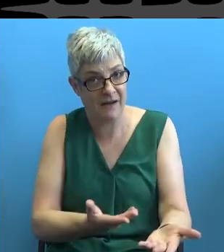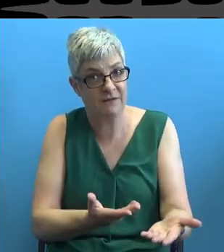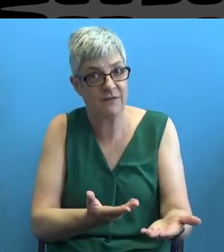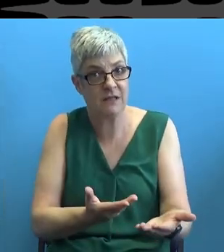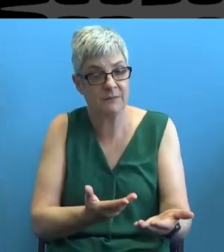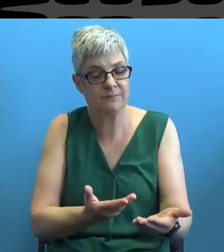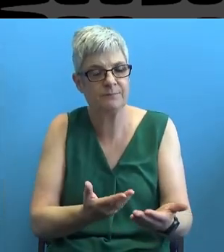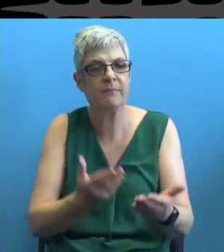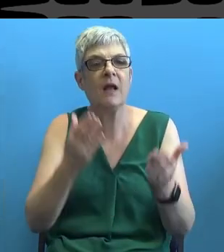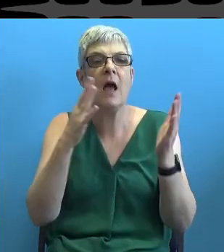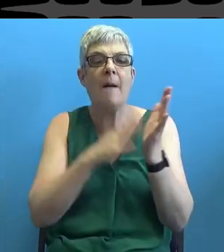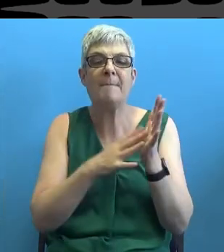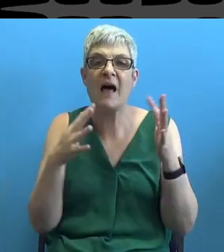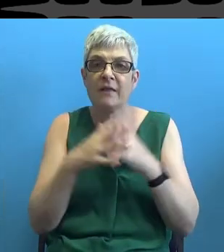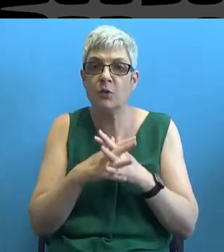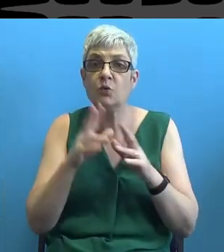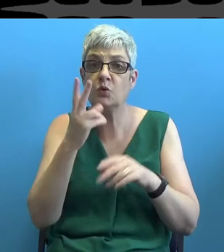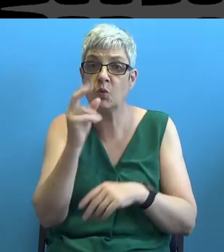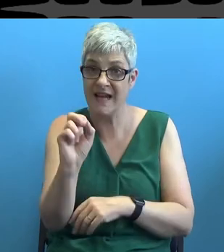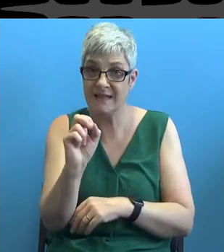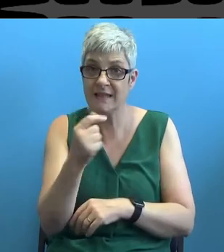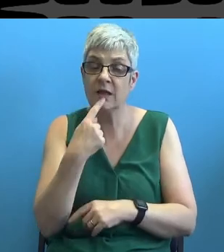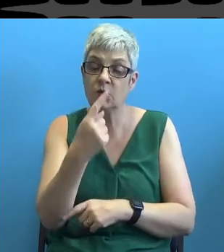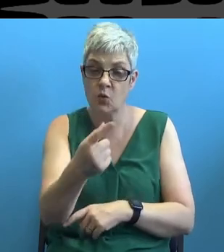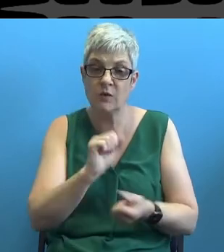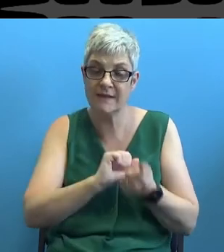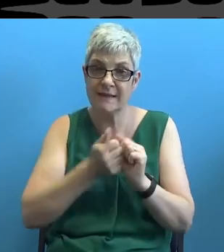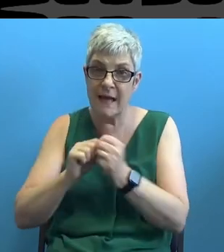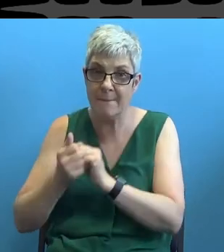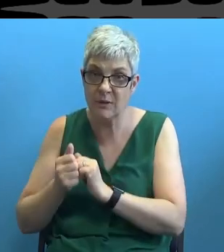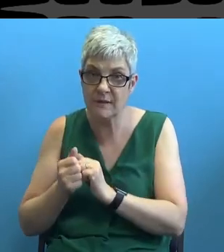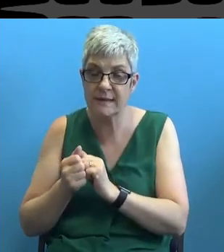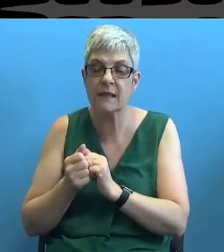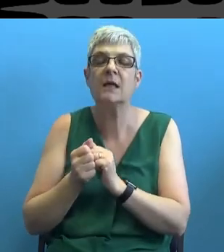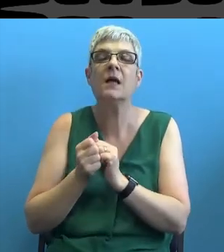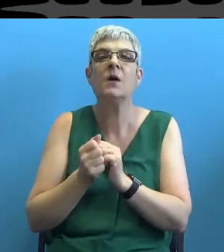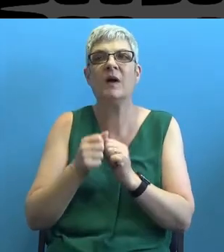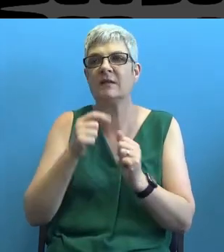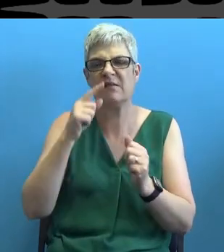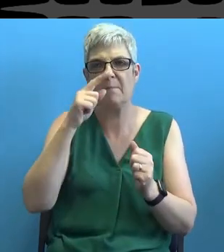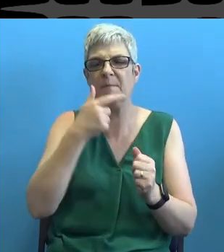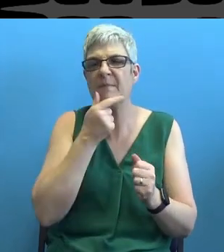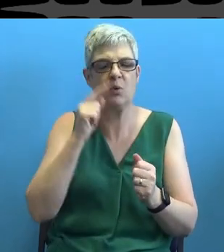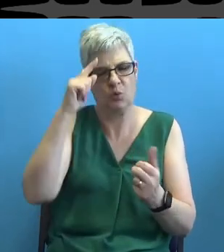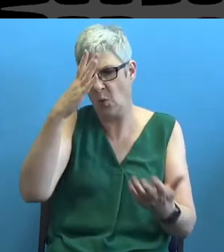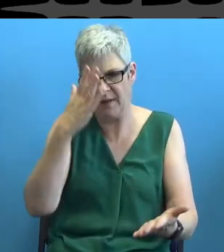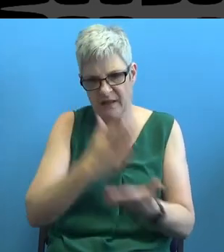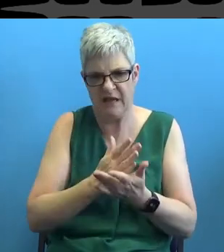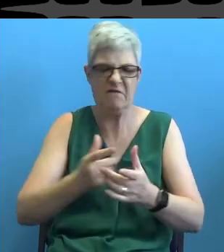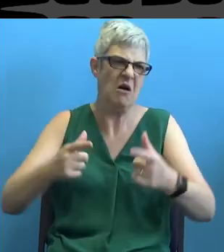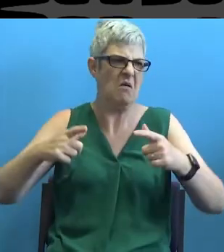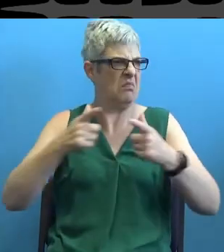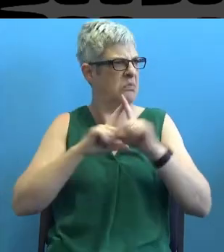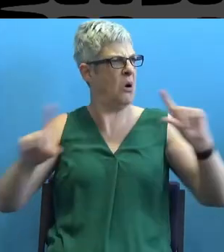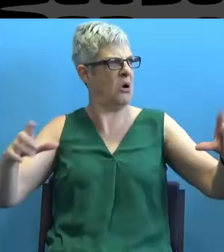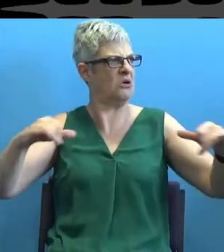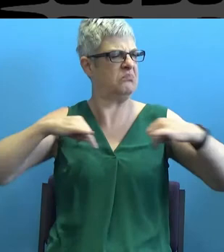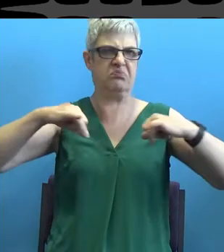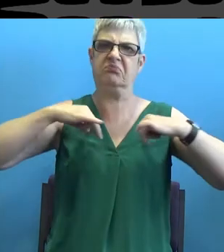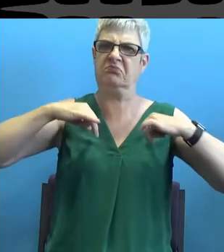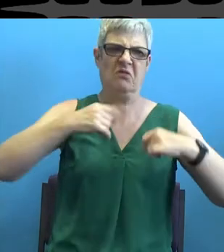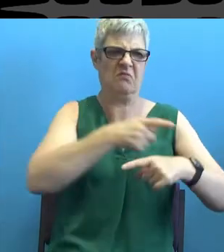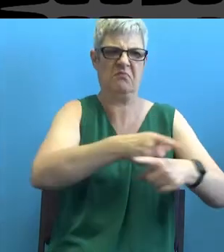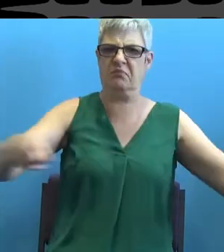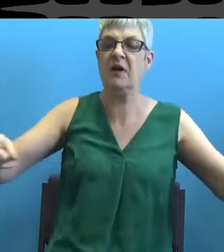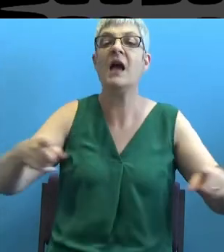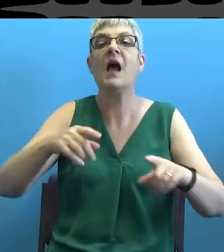And in Matthew 20, he told his disciples that while unbelievers lorded over one another, it was to be different with the people